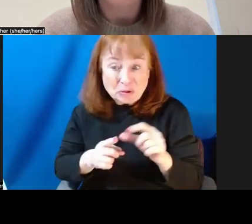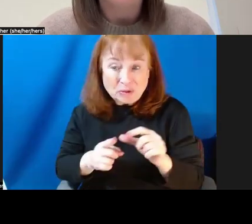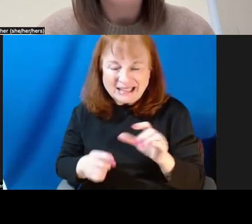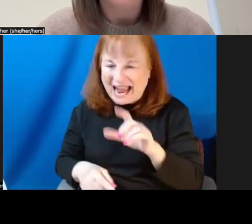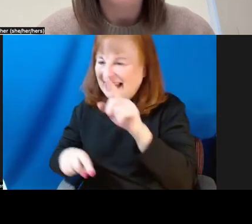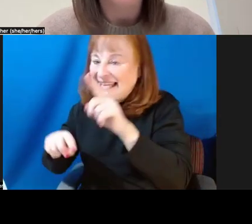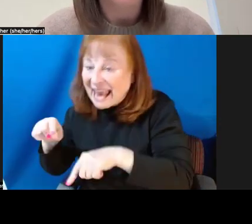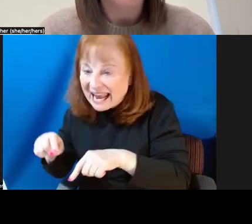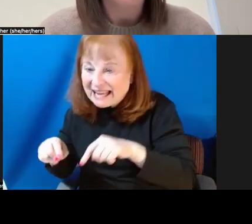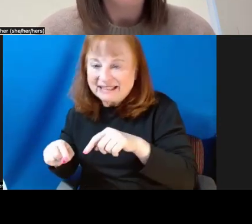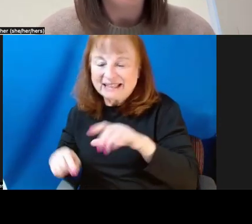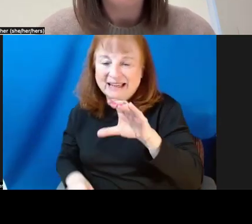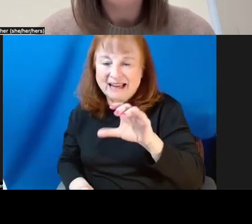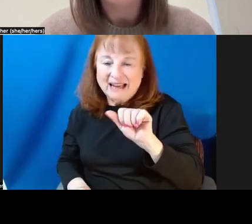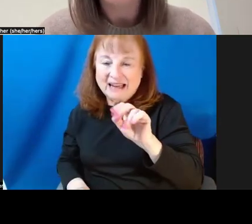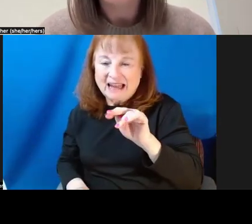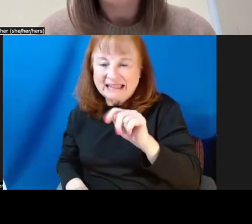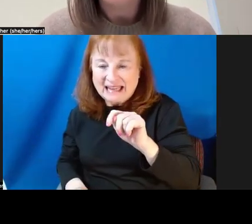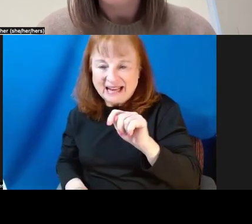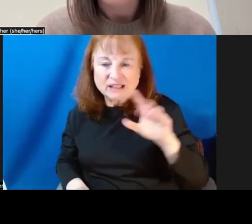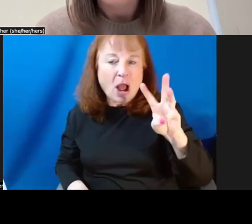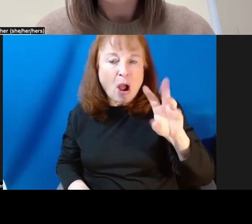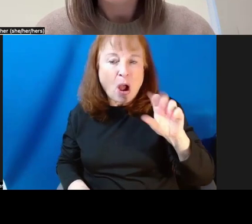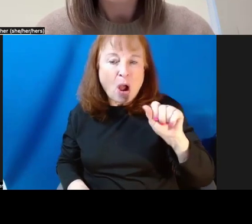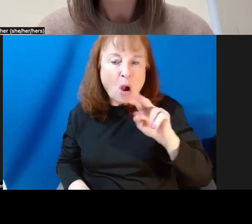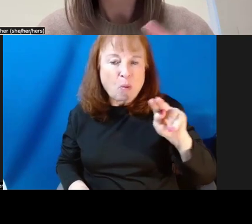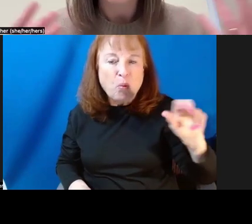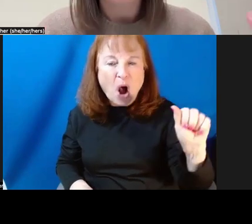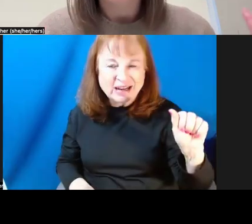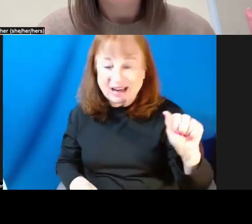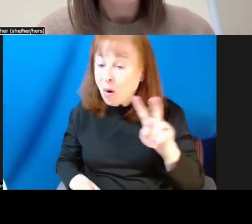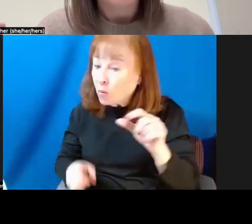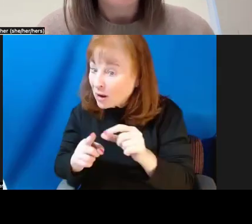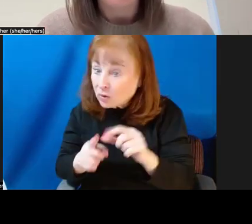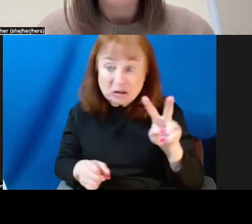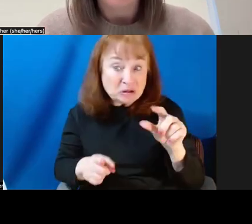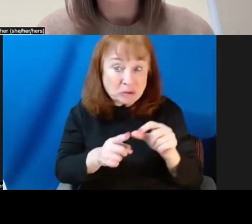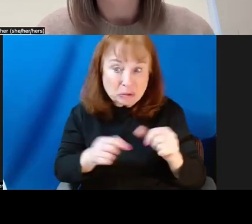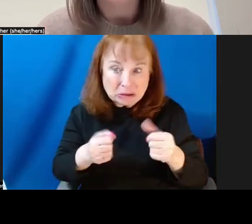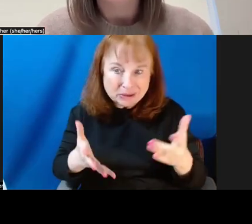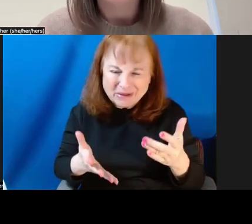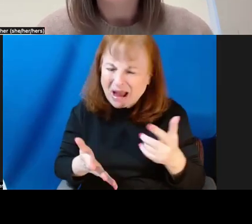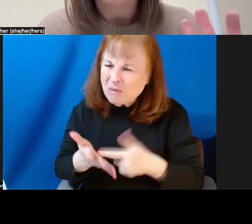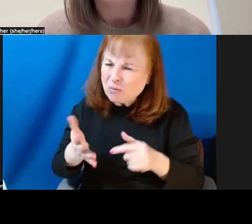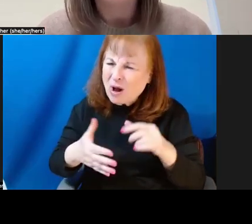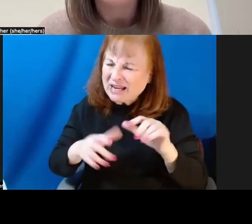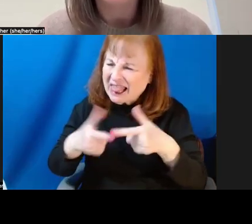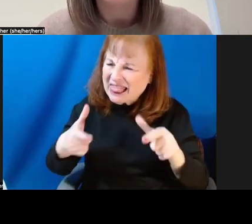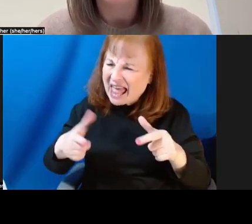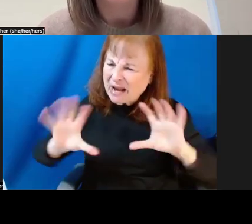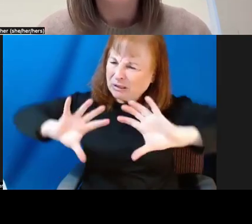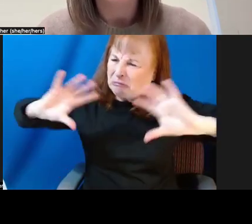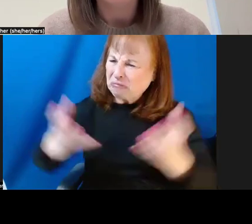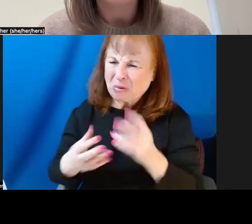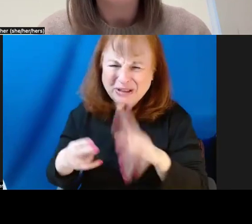and wanna count as one word or two? And also, what language corpus are we even talking about when we try to decide